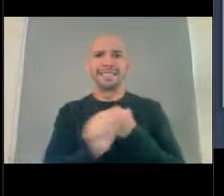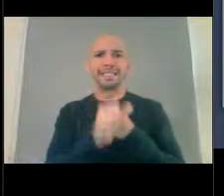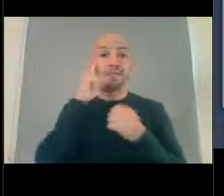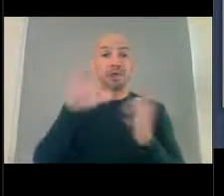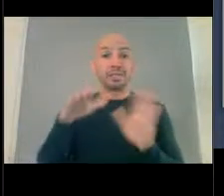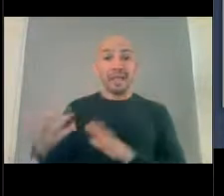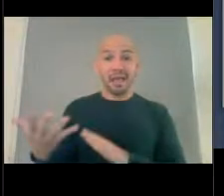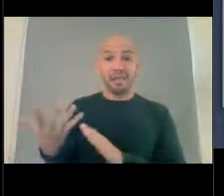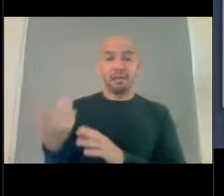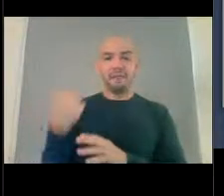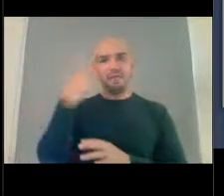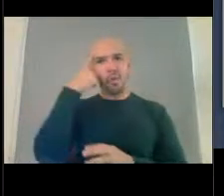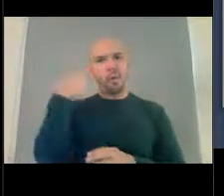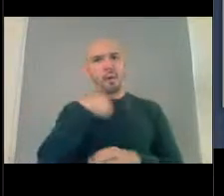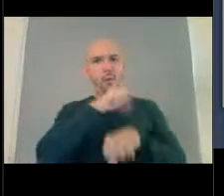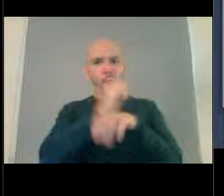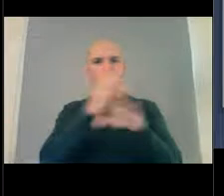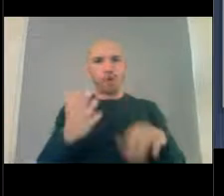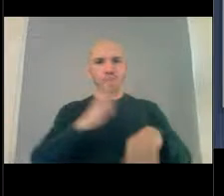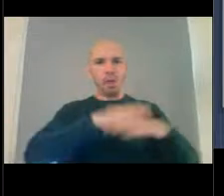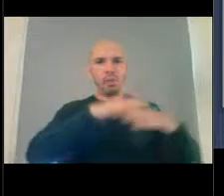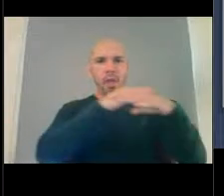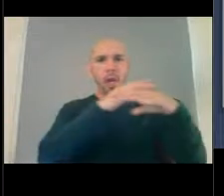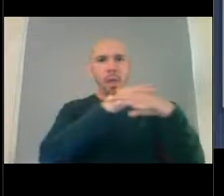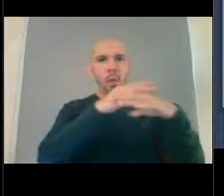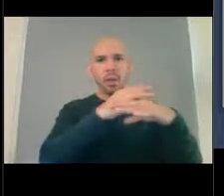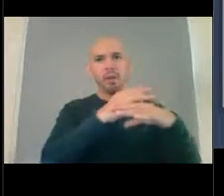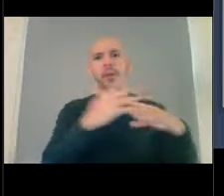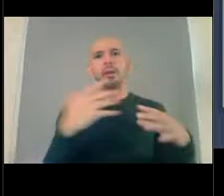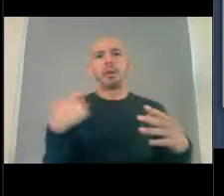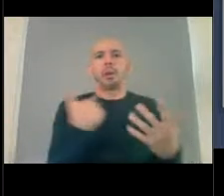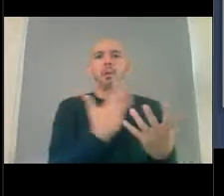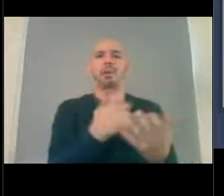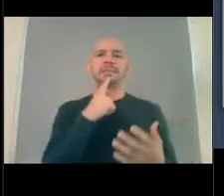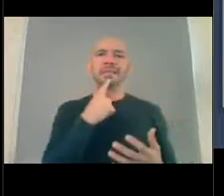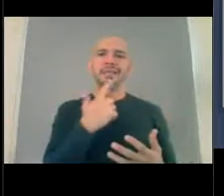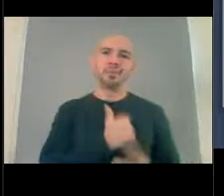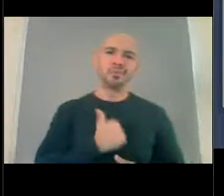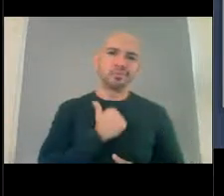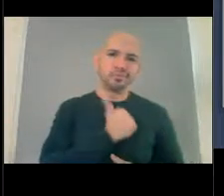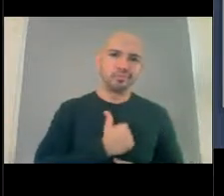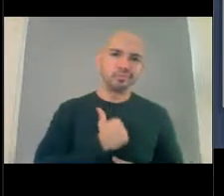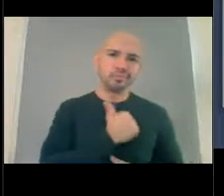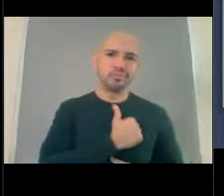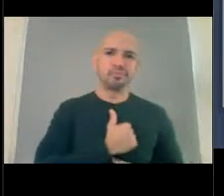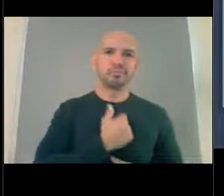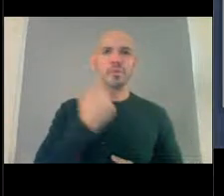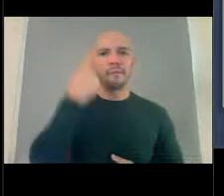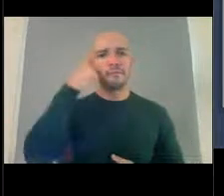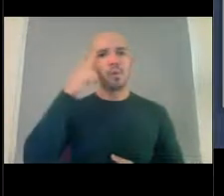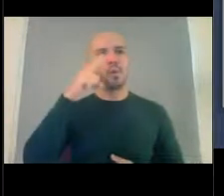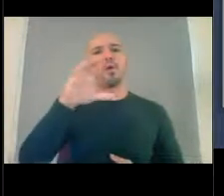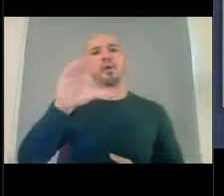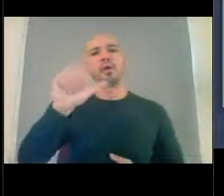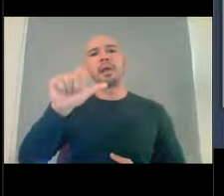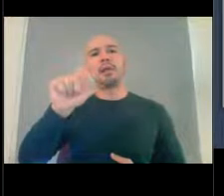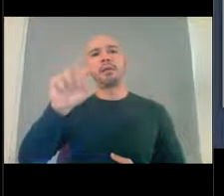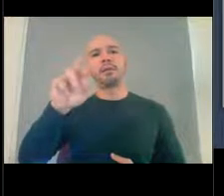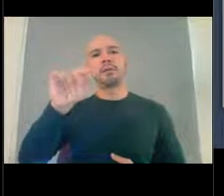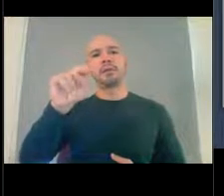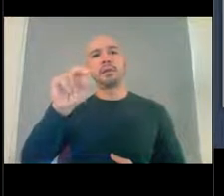workers on the highway so i wanted to express my condolences to caltrans and to her